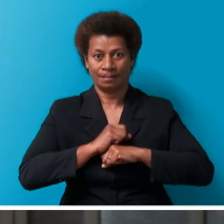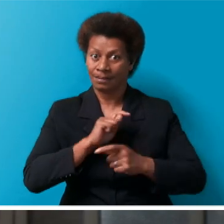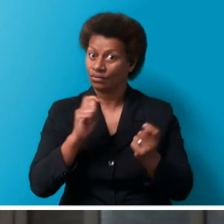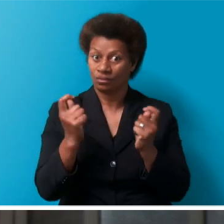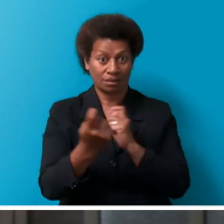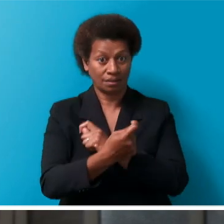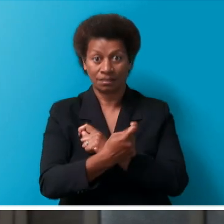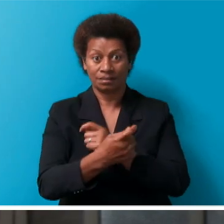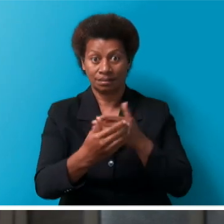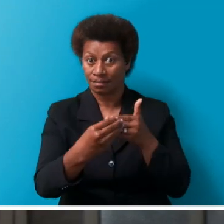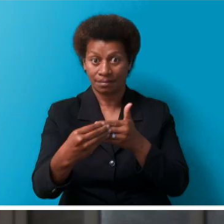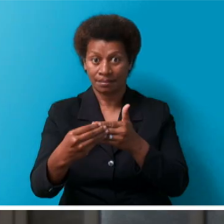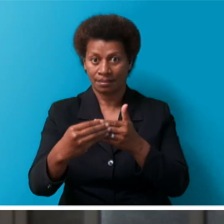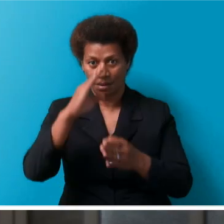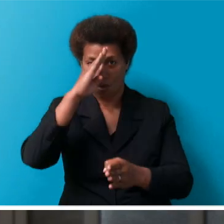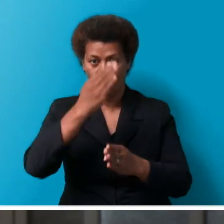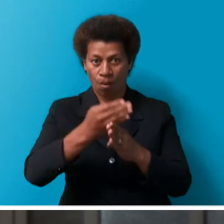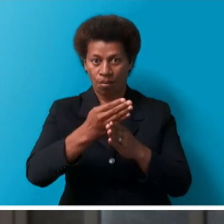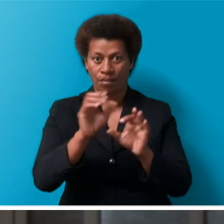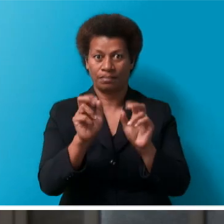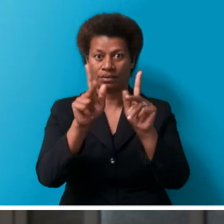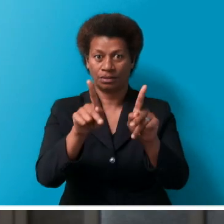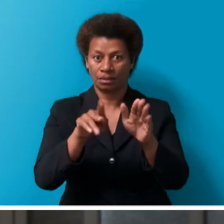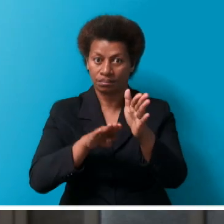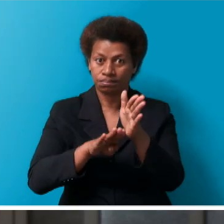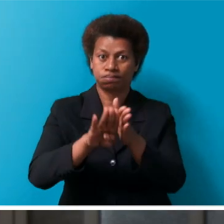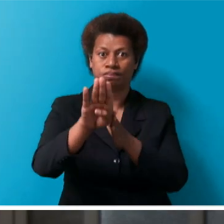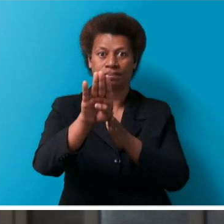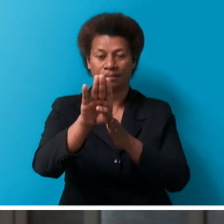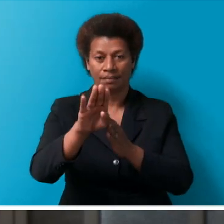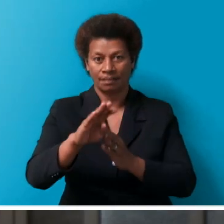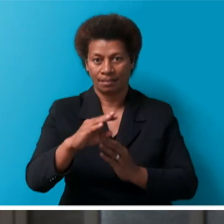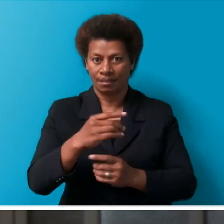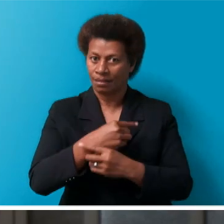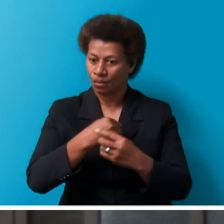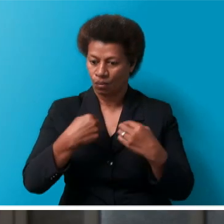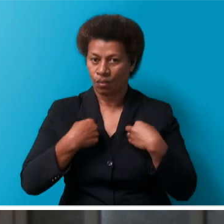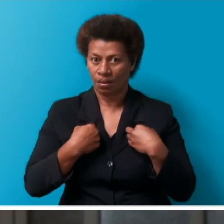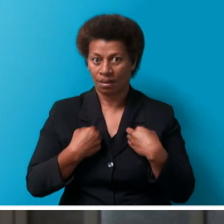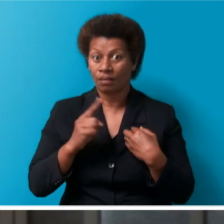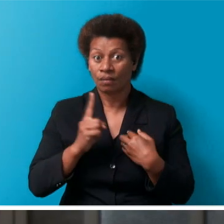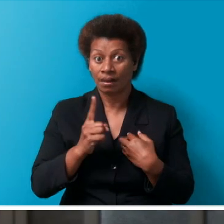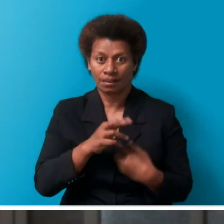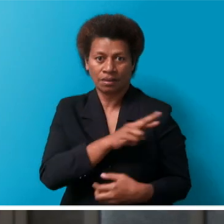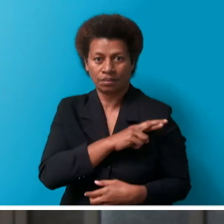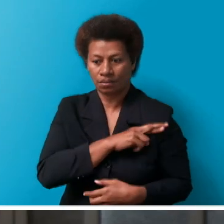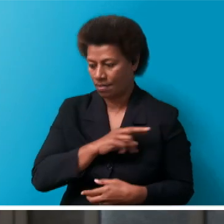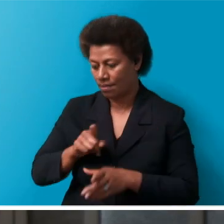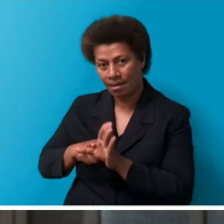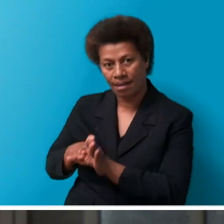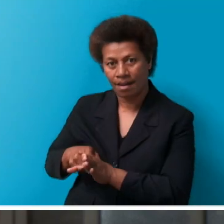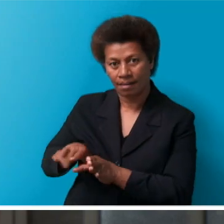nation a beacon of hope, opportunity, and progress. We owe it to our young and our future generations, Mr.